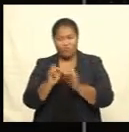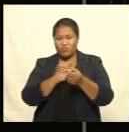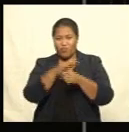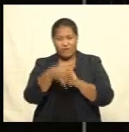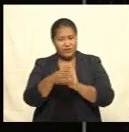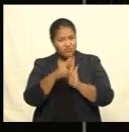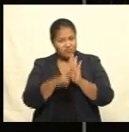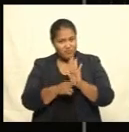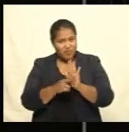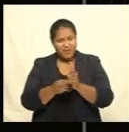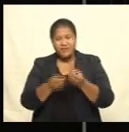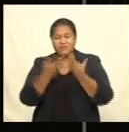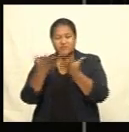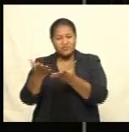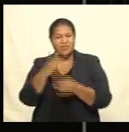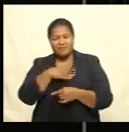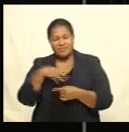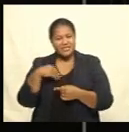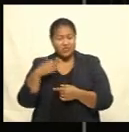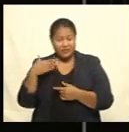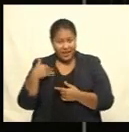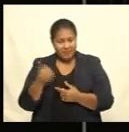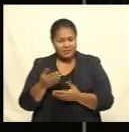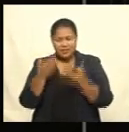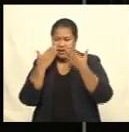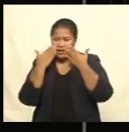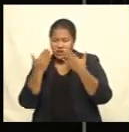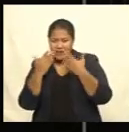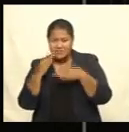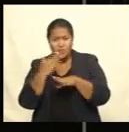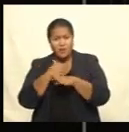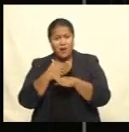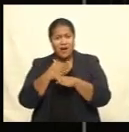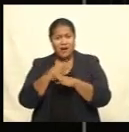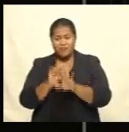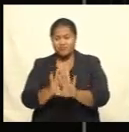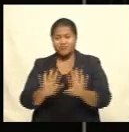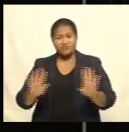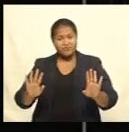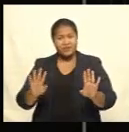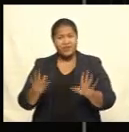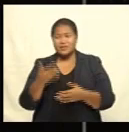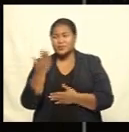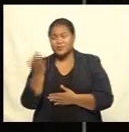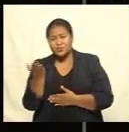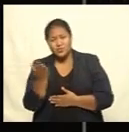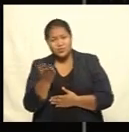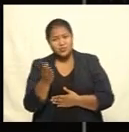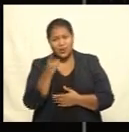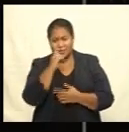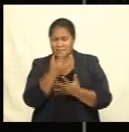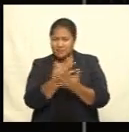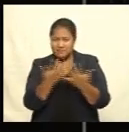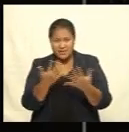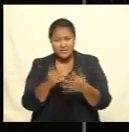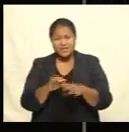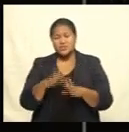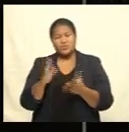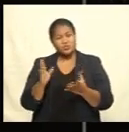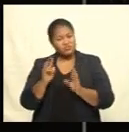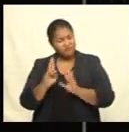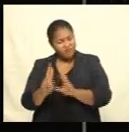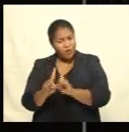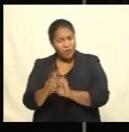implemented by the Ministry of Health. They've acknowledged the work of frontliners and are urging the public to play their part to stop the spread of the